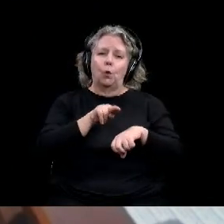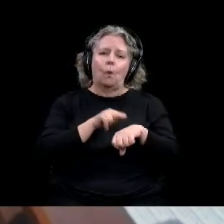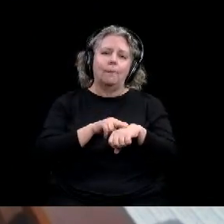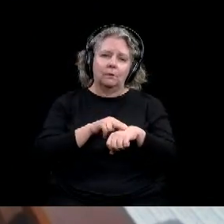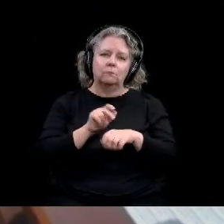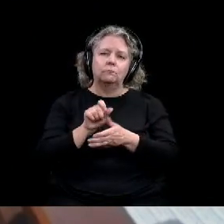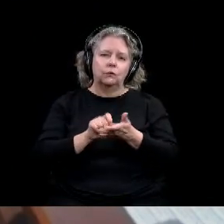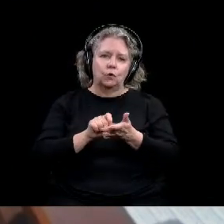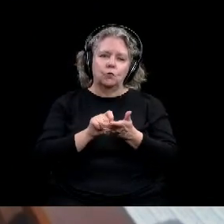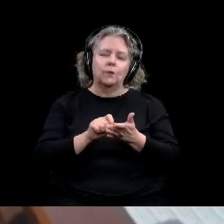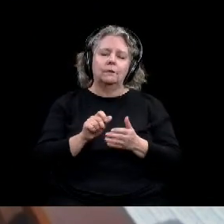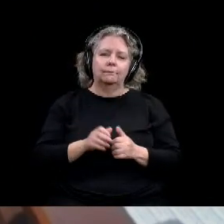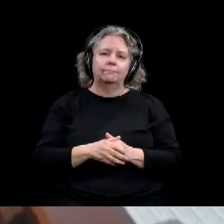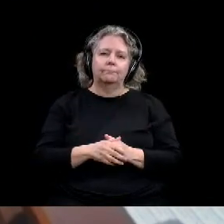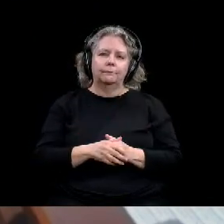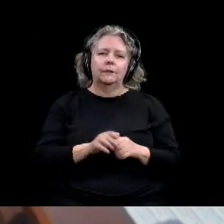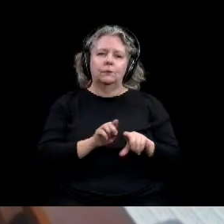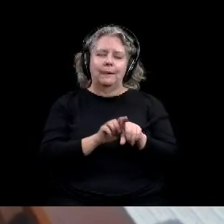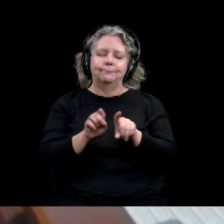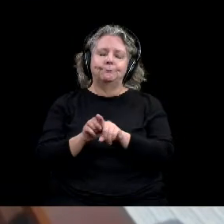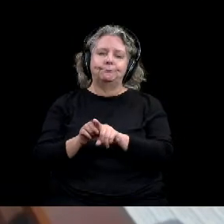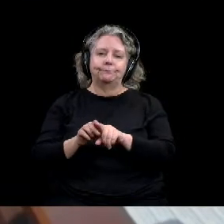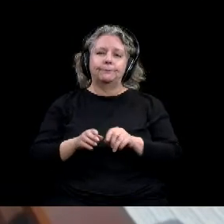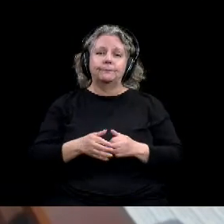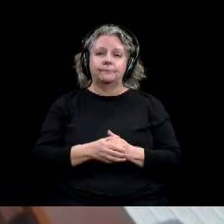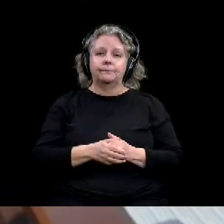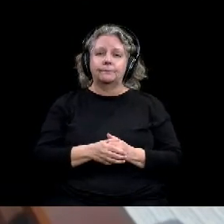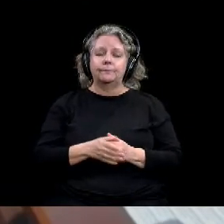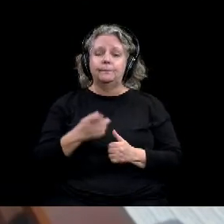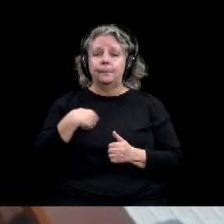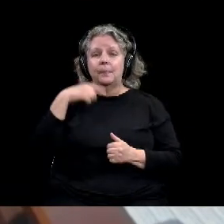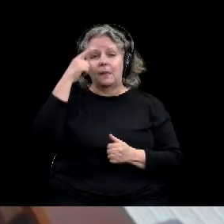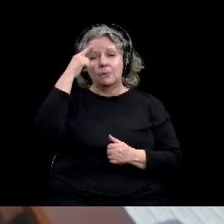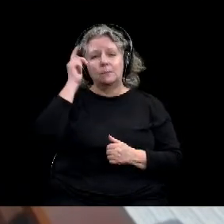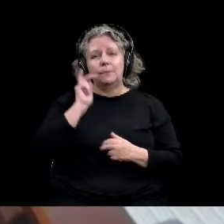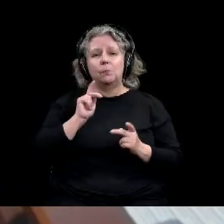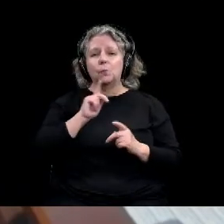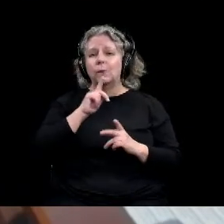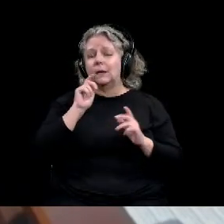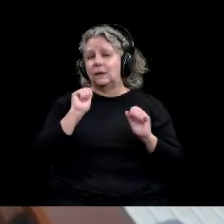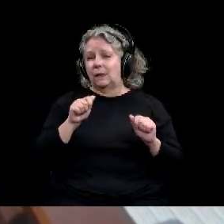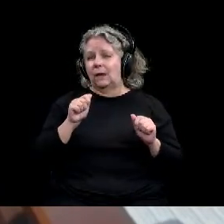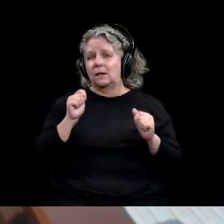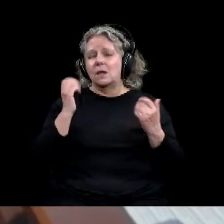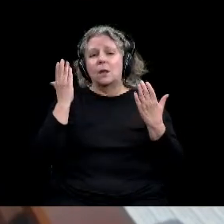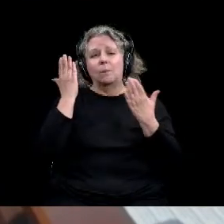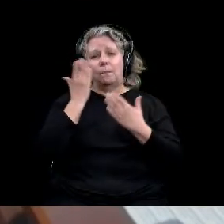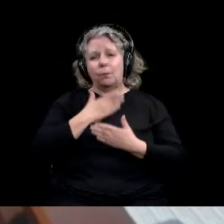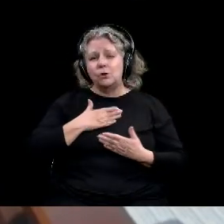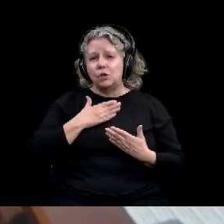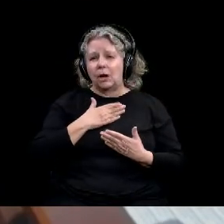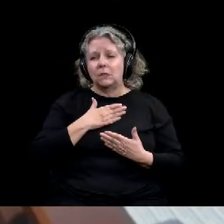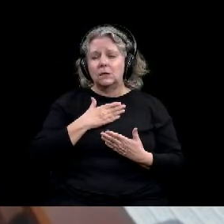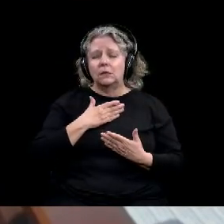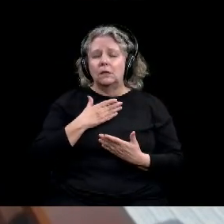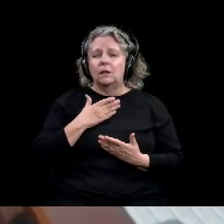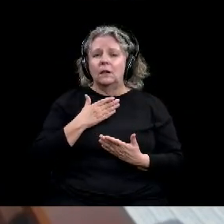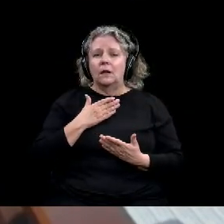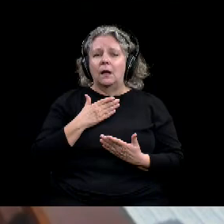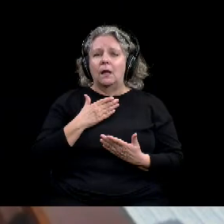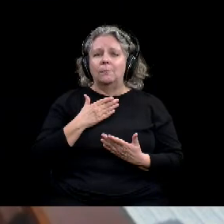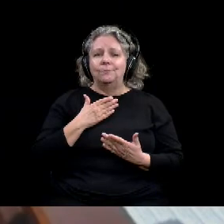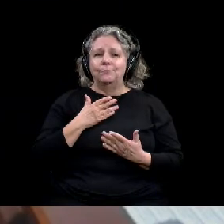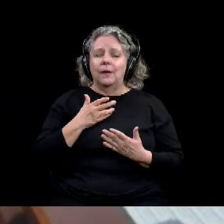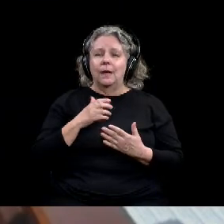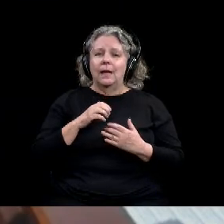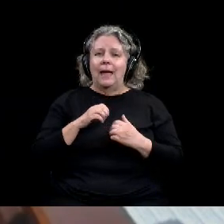I think people can really appreciate the direct effect of this virus. So they see someone, they know someone who got sick,